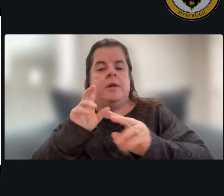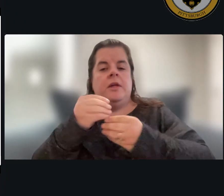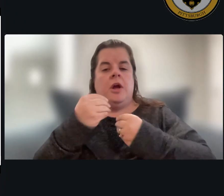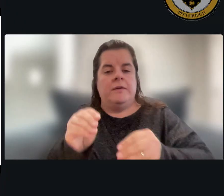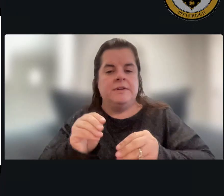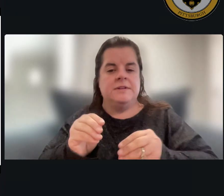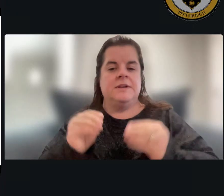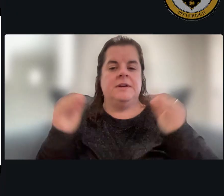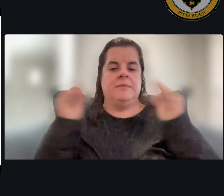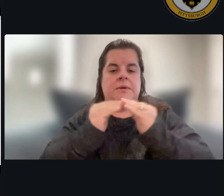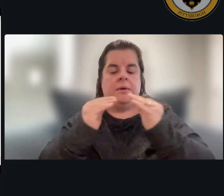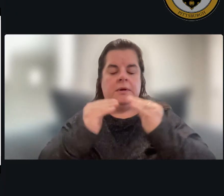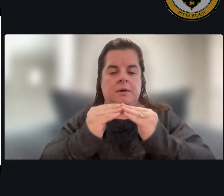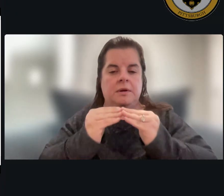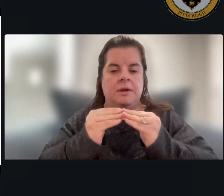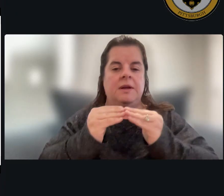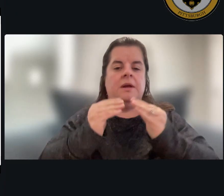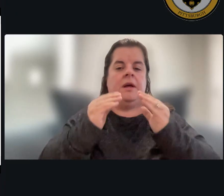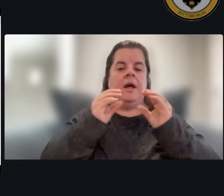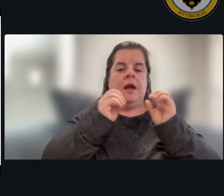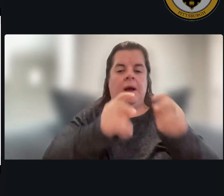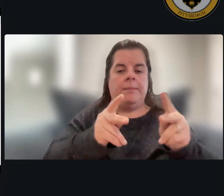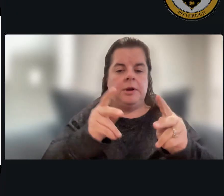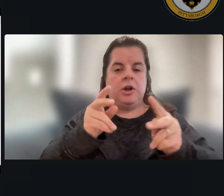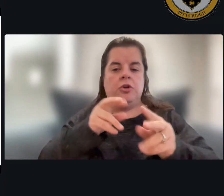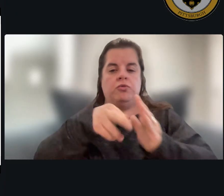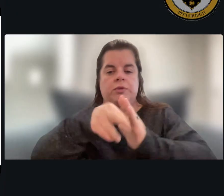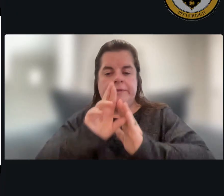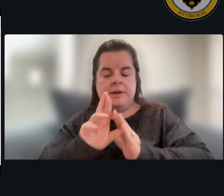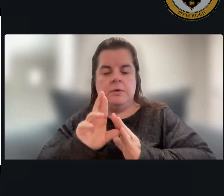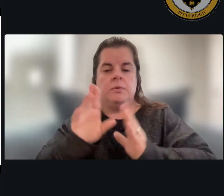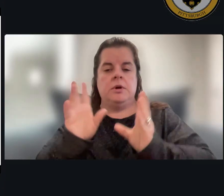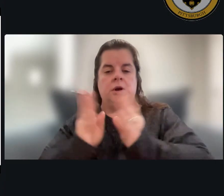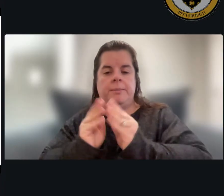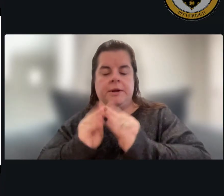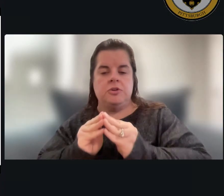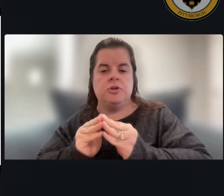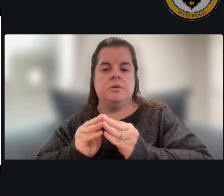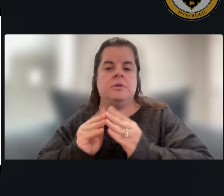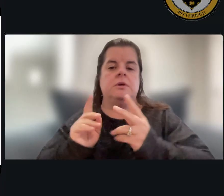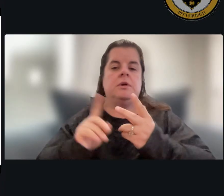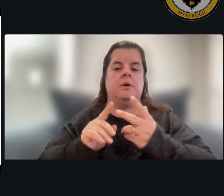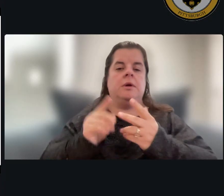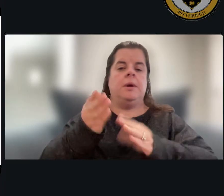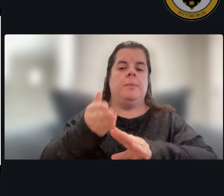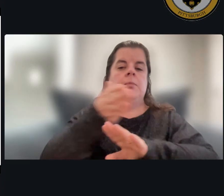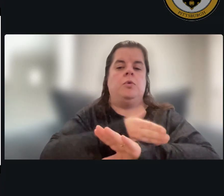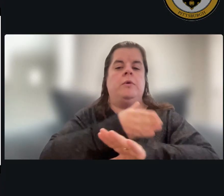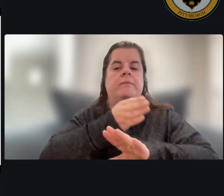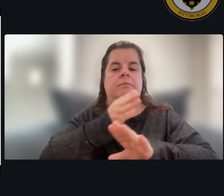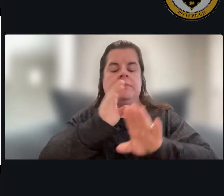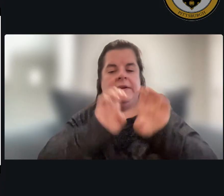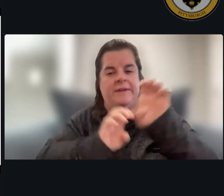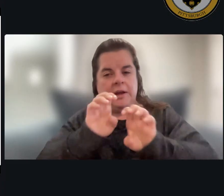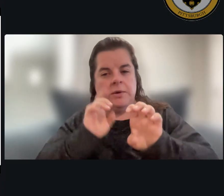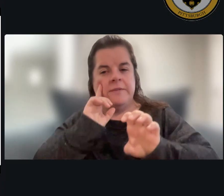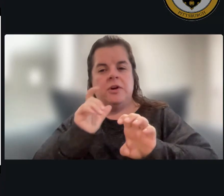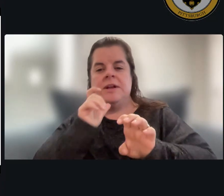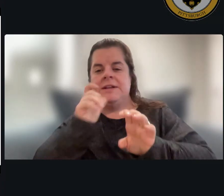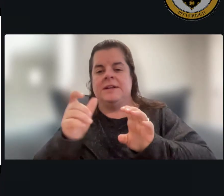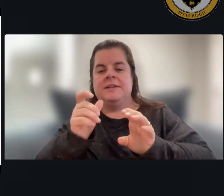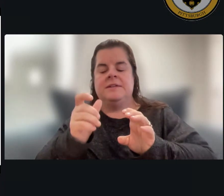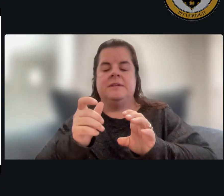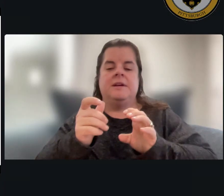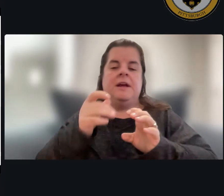The Equal Opportunity Review Commission, and we improved how we evaluate disadvantaged business participation on